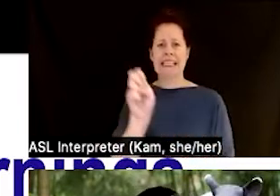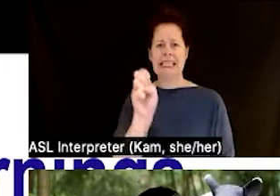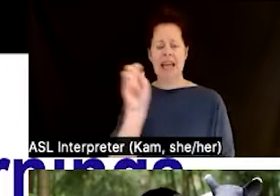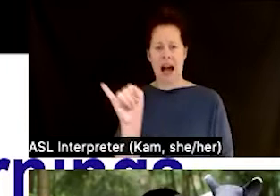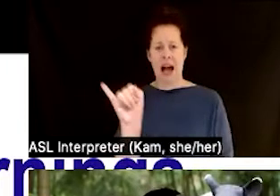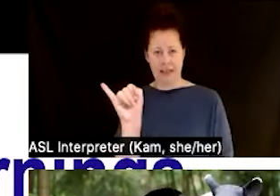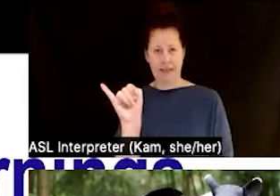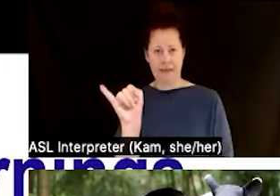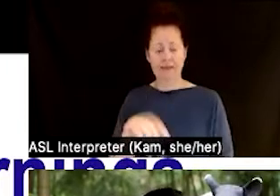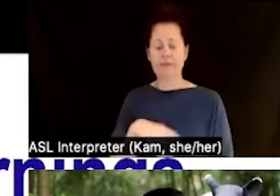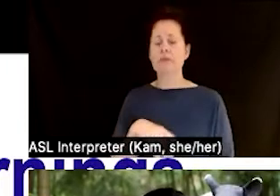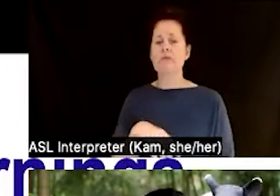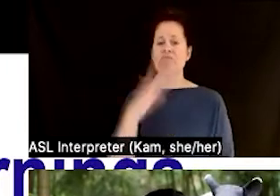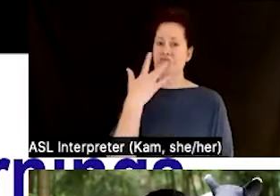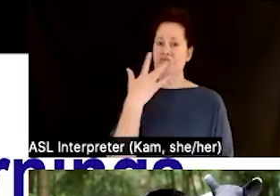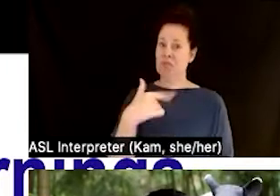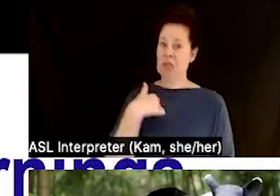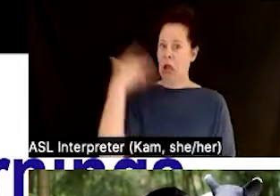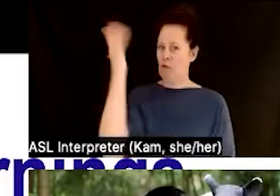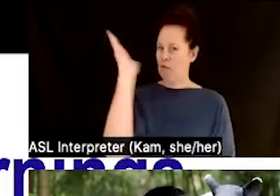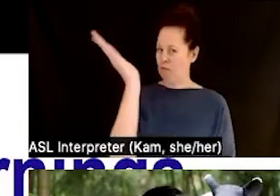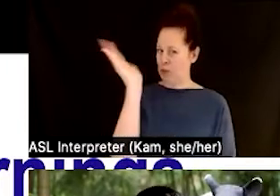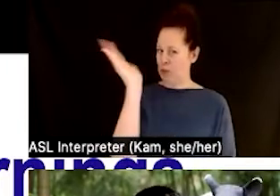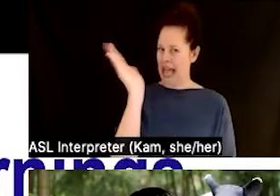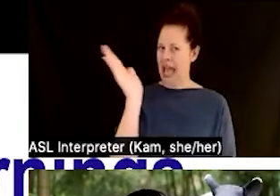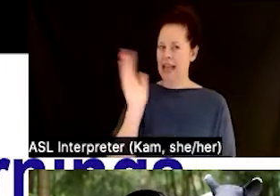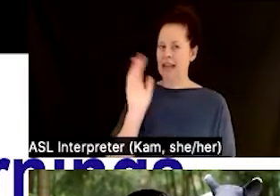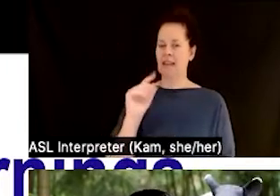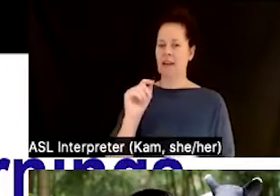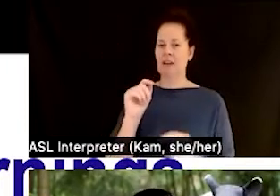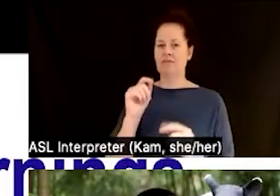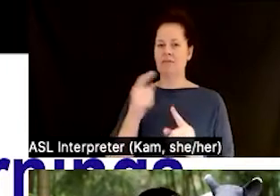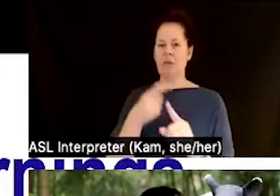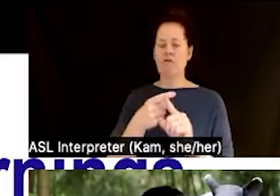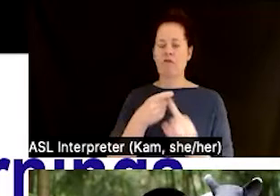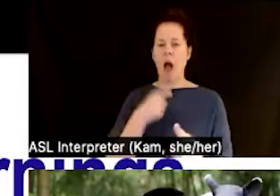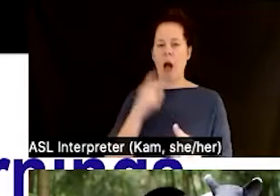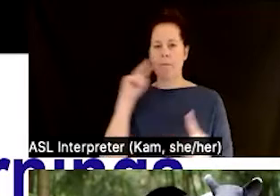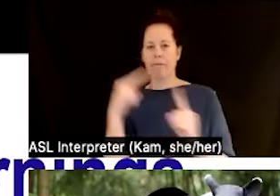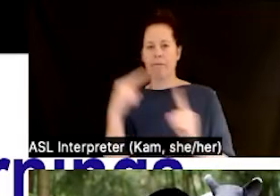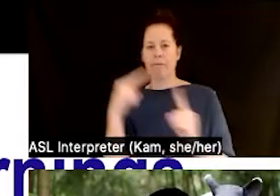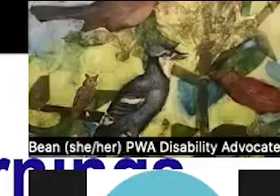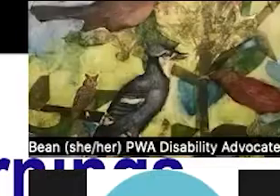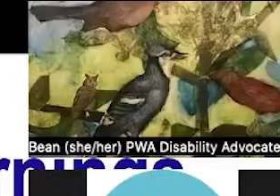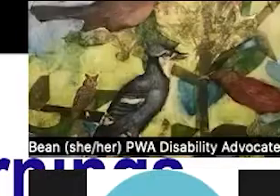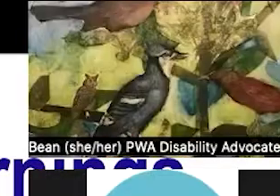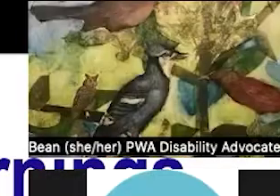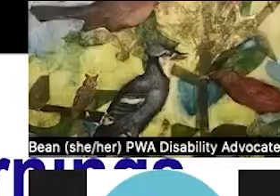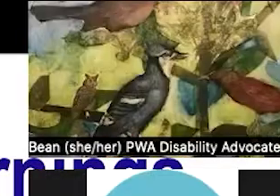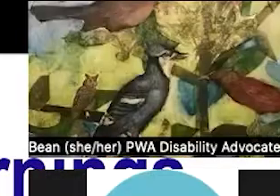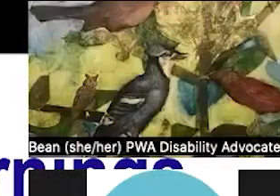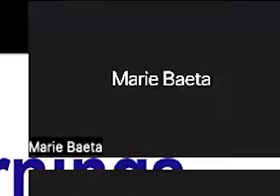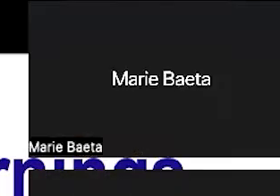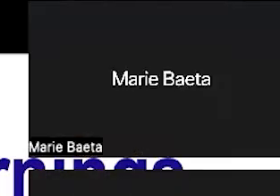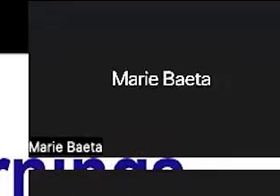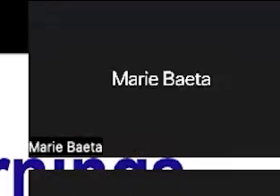fortunate enough to get to present on was from the lens of sensory considerations. And those were a number of different elements